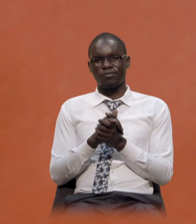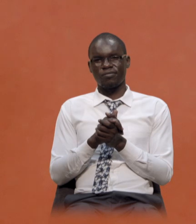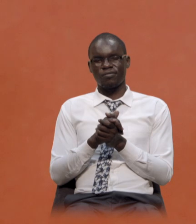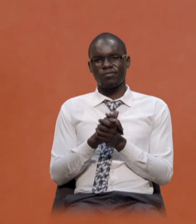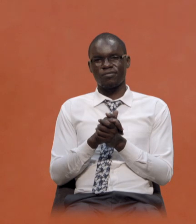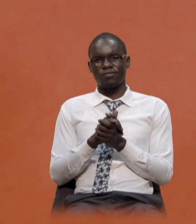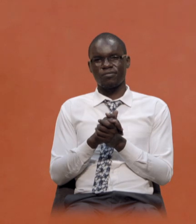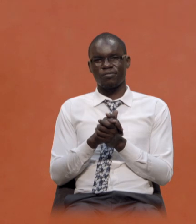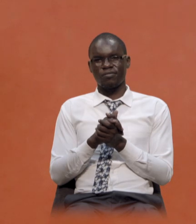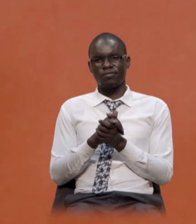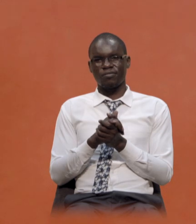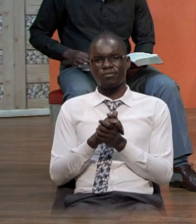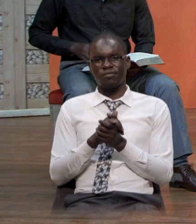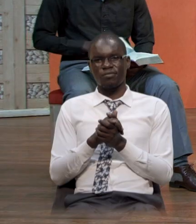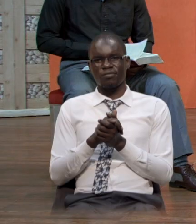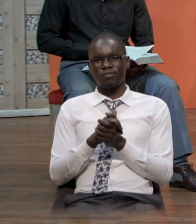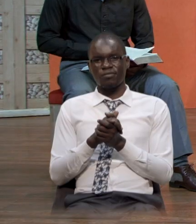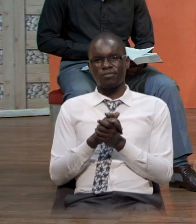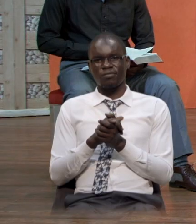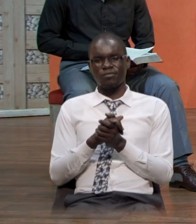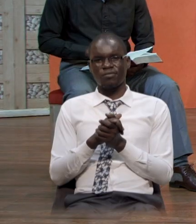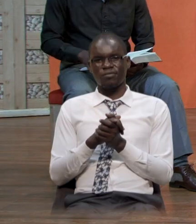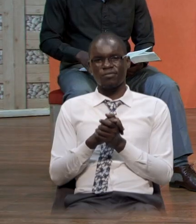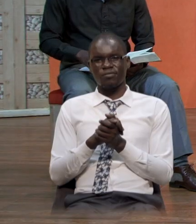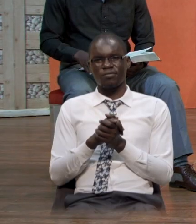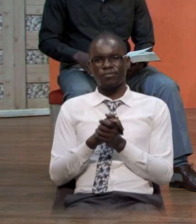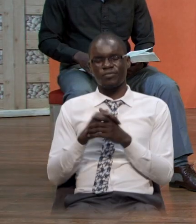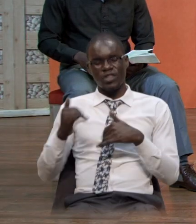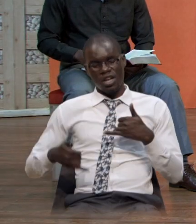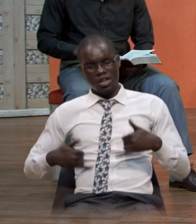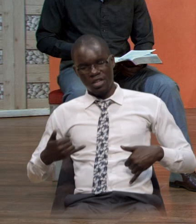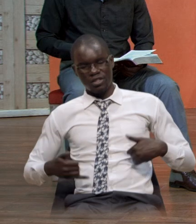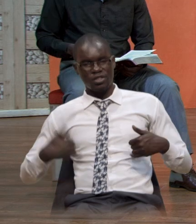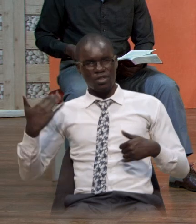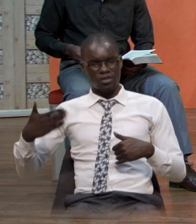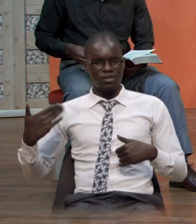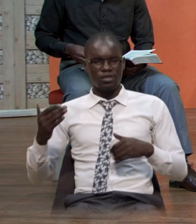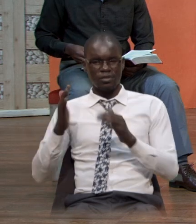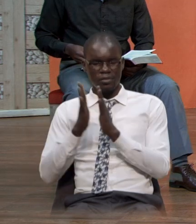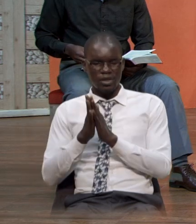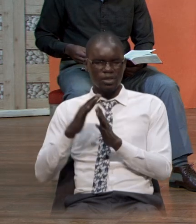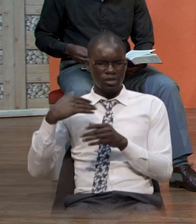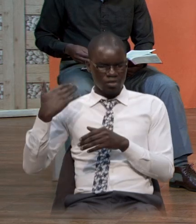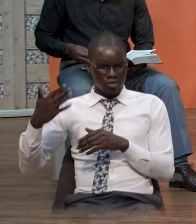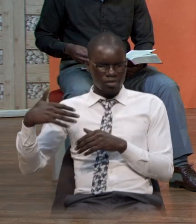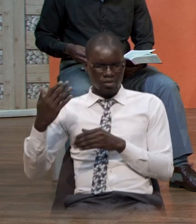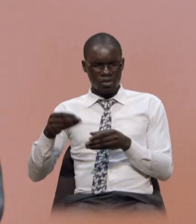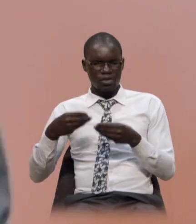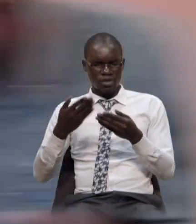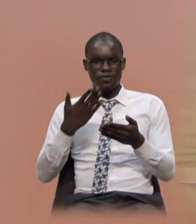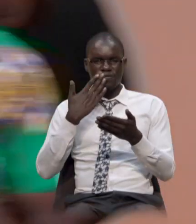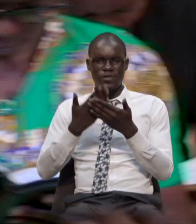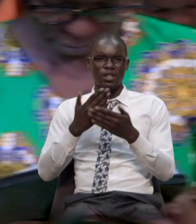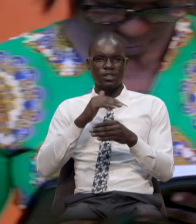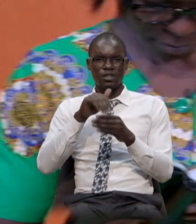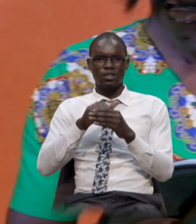They look alike, but they're not alike. Yes? Rejoice always. Pray continually. Give thanks in all